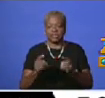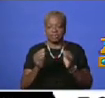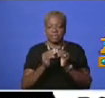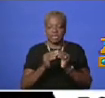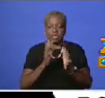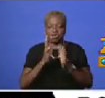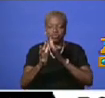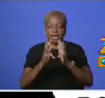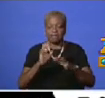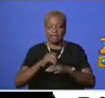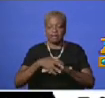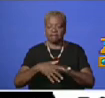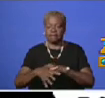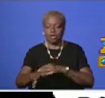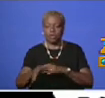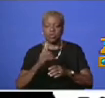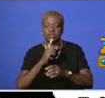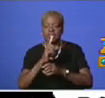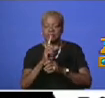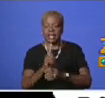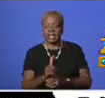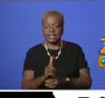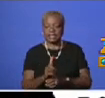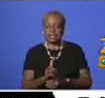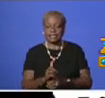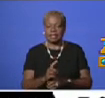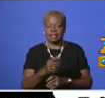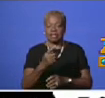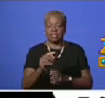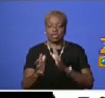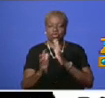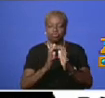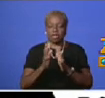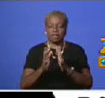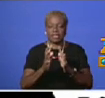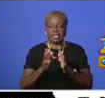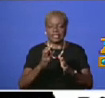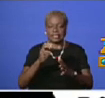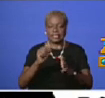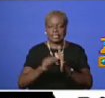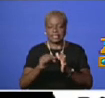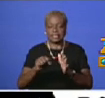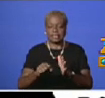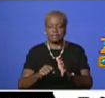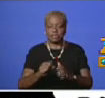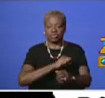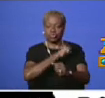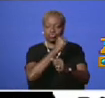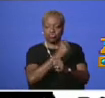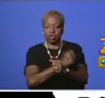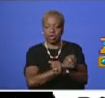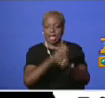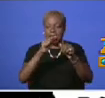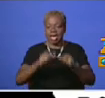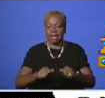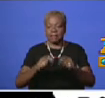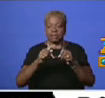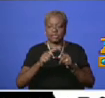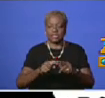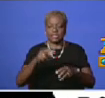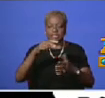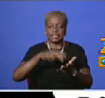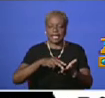Works officials describe the new traffic signals as strong, non-corrosive materials which are able to withstand the elements